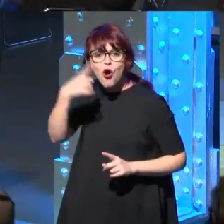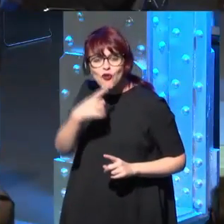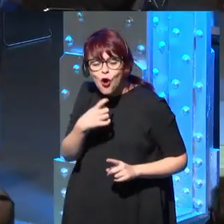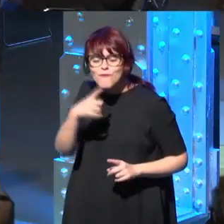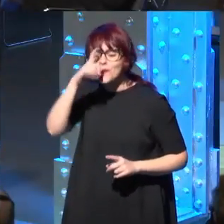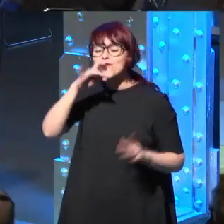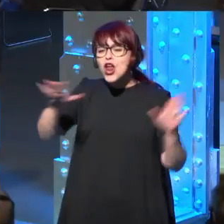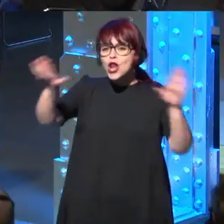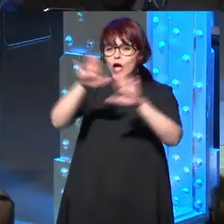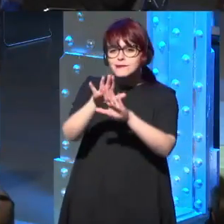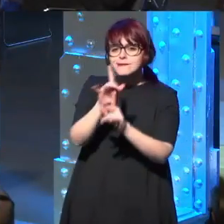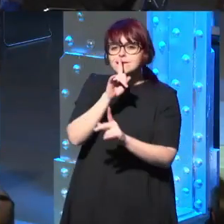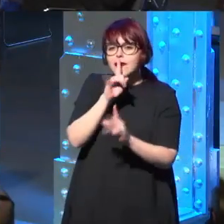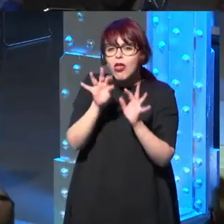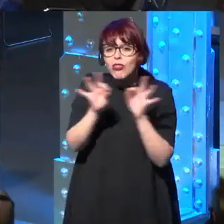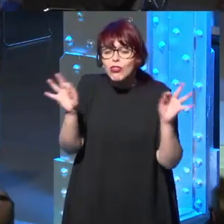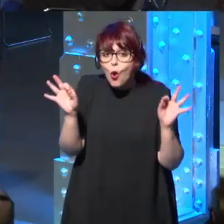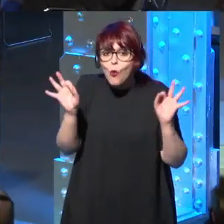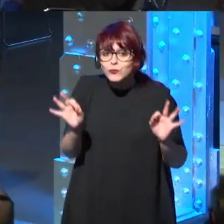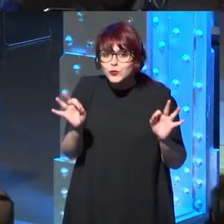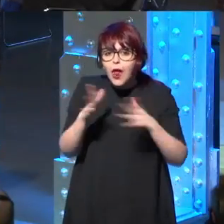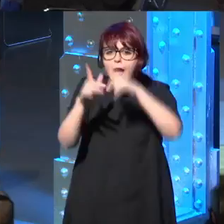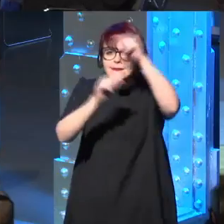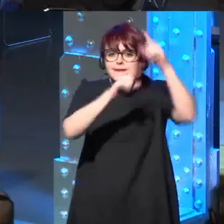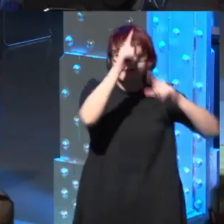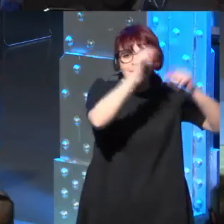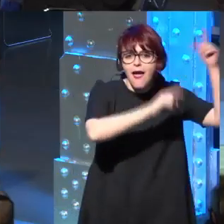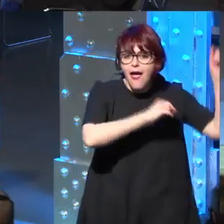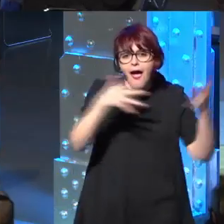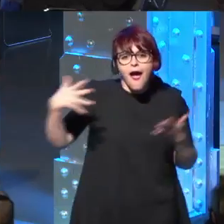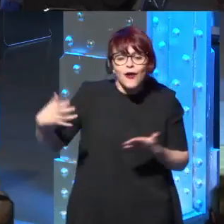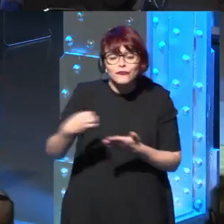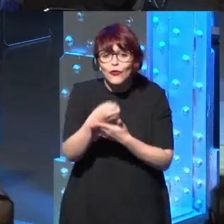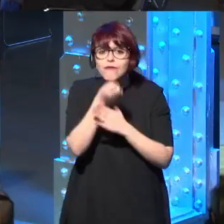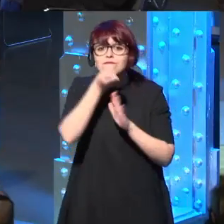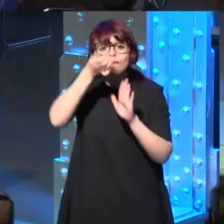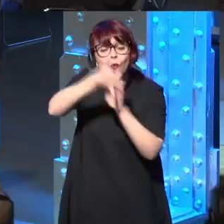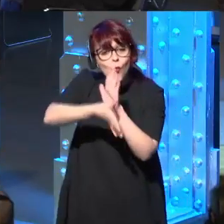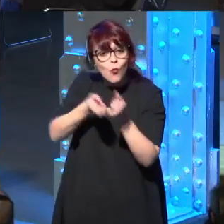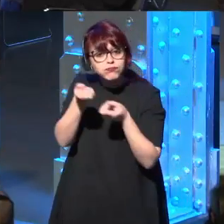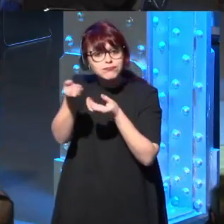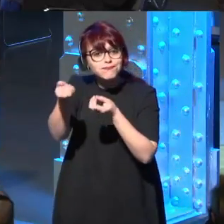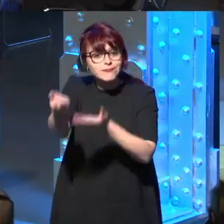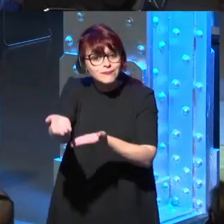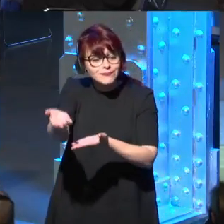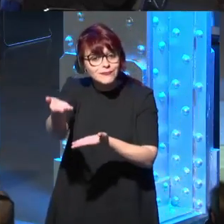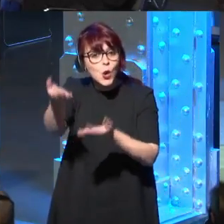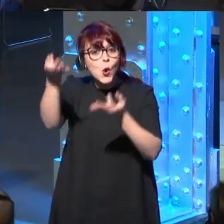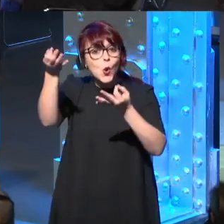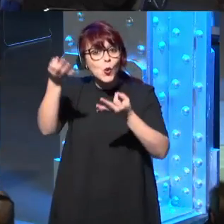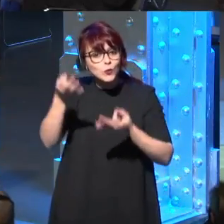or before that, the stars and this. And when I do that, I know that I am